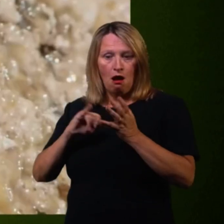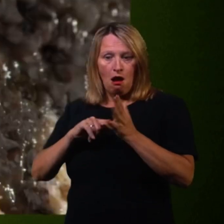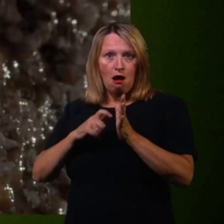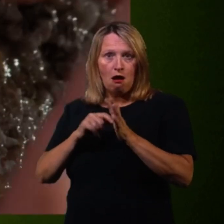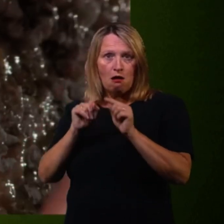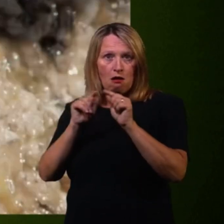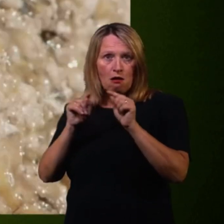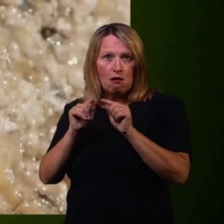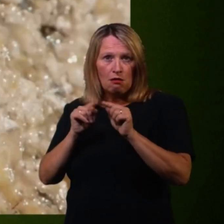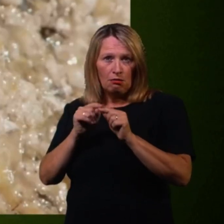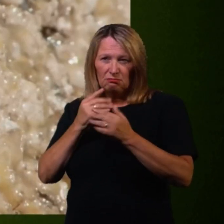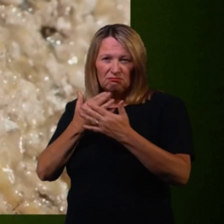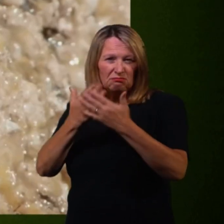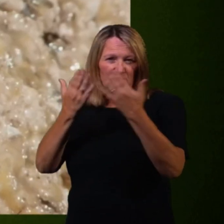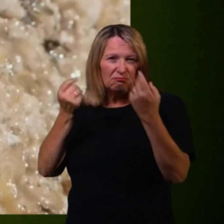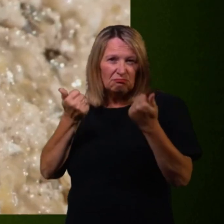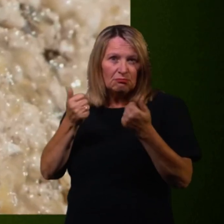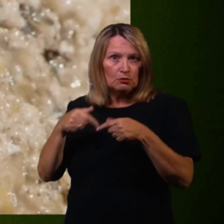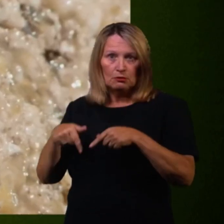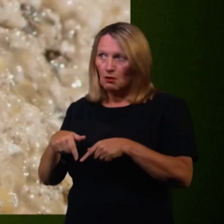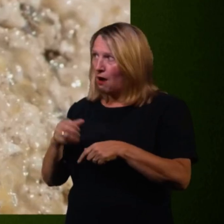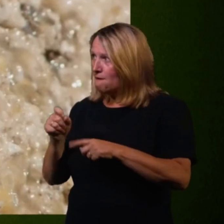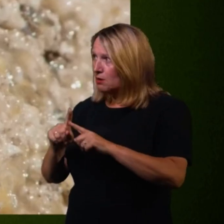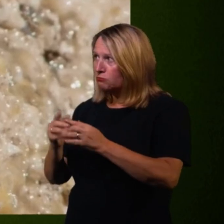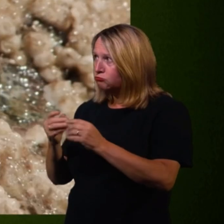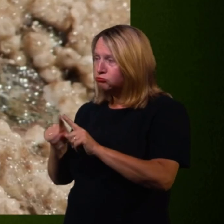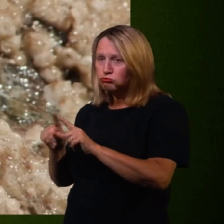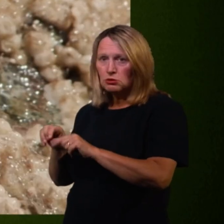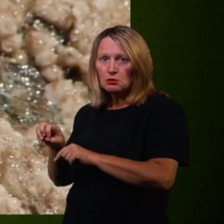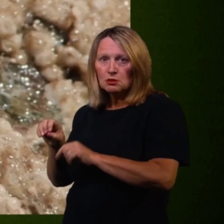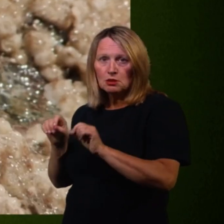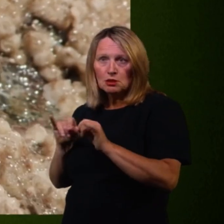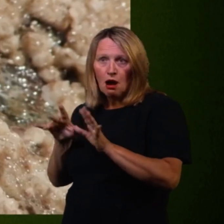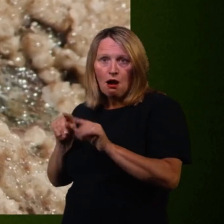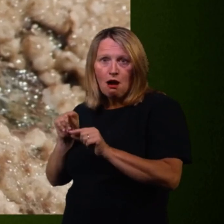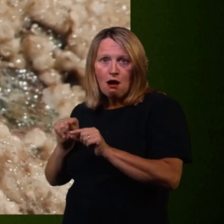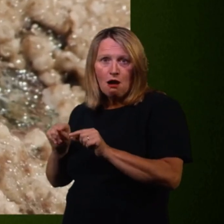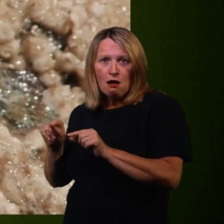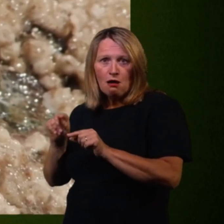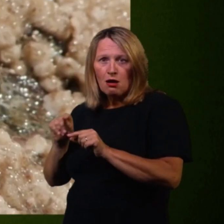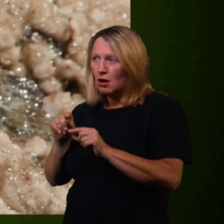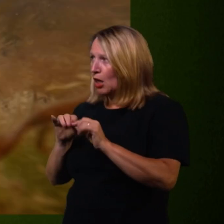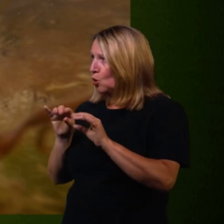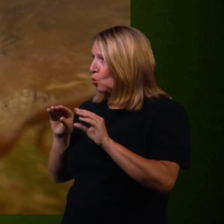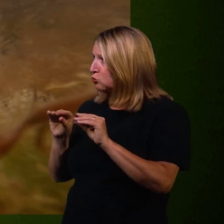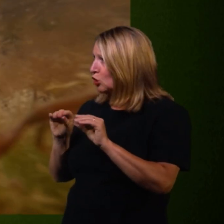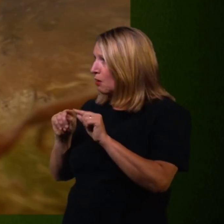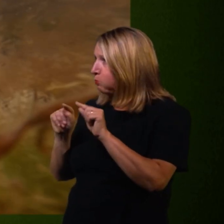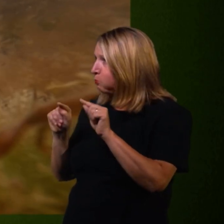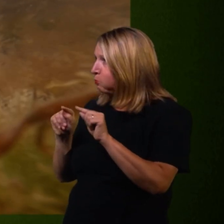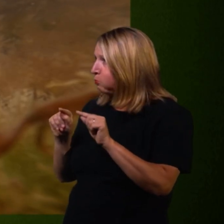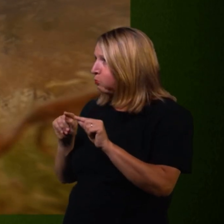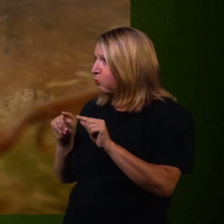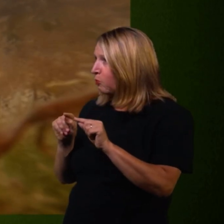everywhere, so they're a bit of a novelty, really, when you do find them. And everyone loves a cushion star, obviously. Absolutely, yes, yeah.